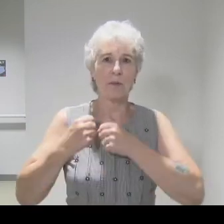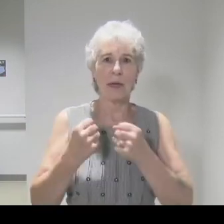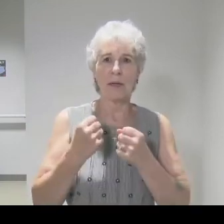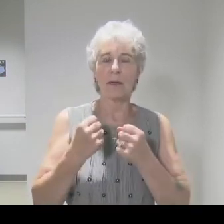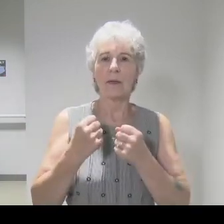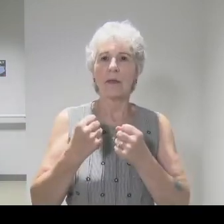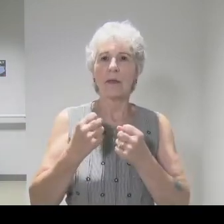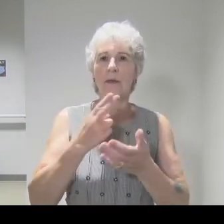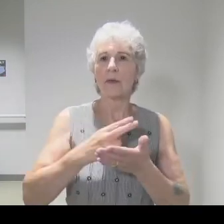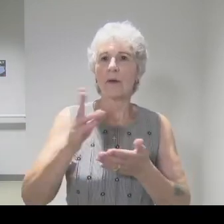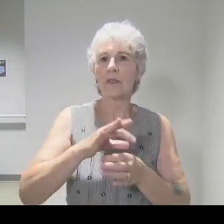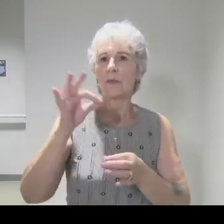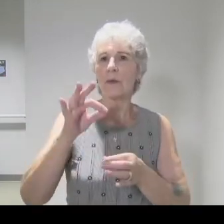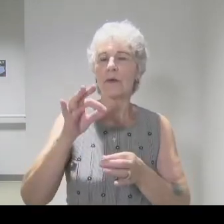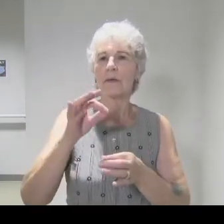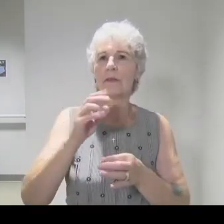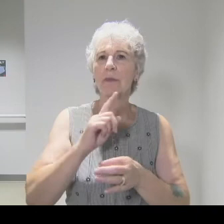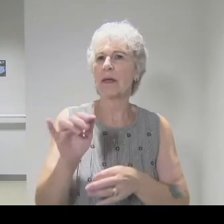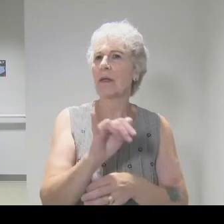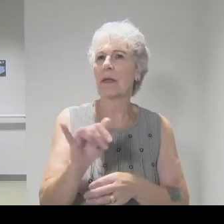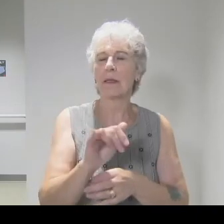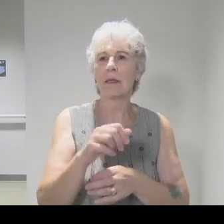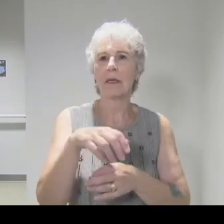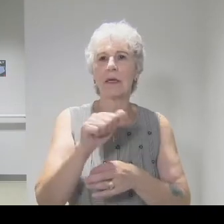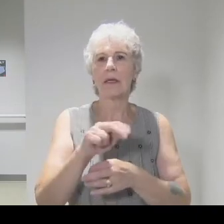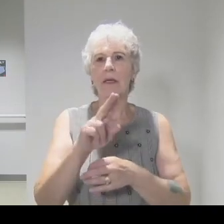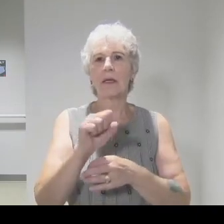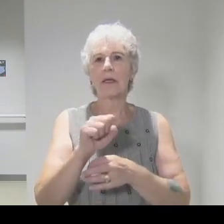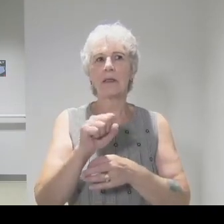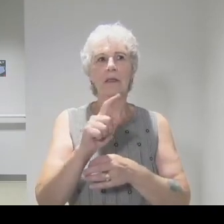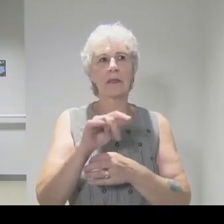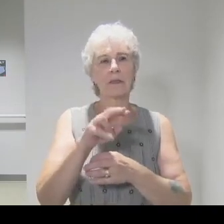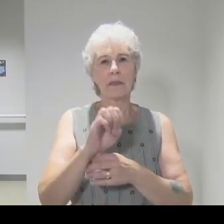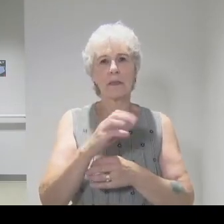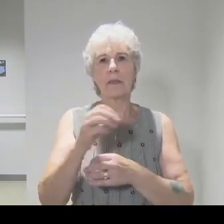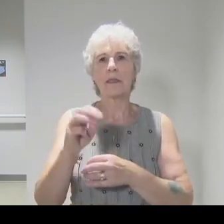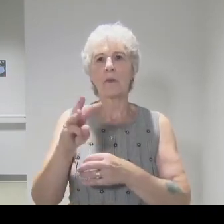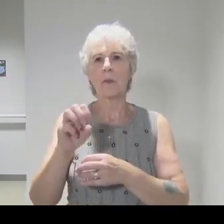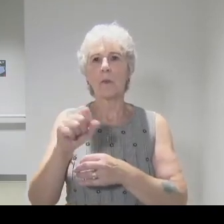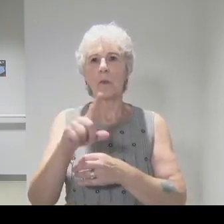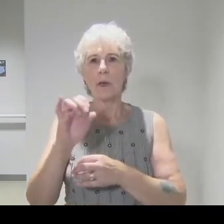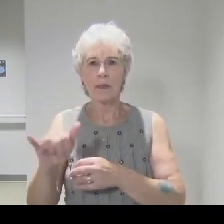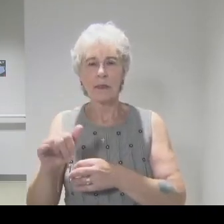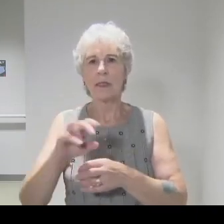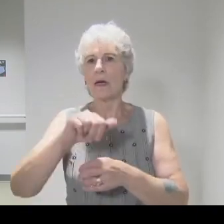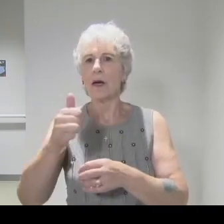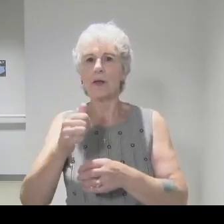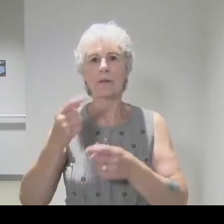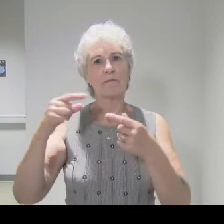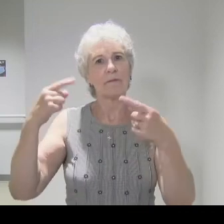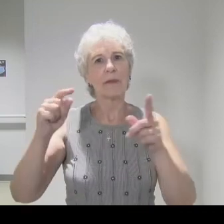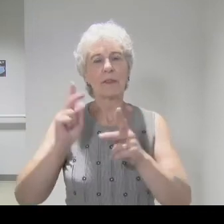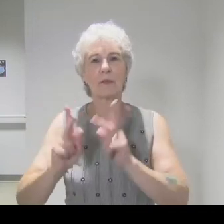Spirit to be like Augustine and Wesley and the Haldane brothers. Thank you for sending